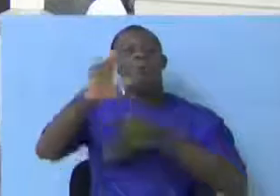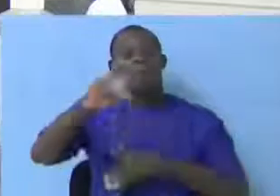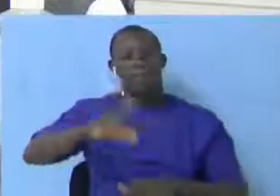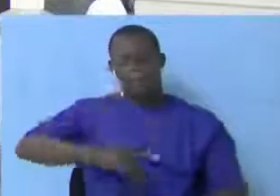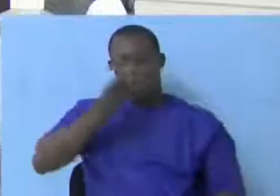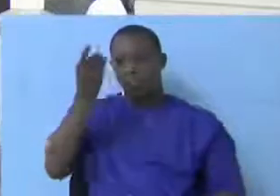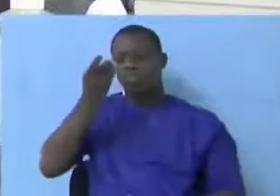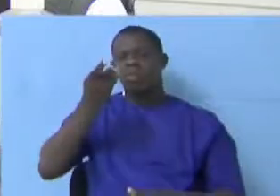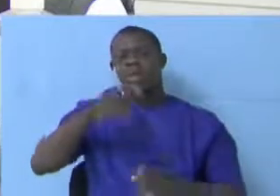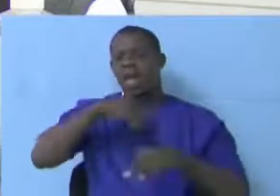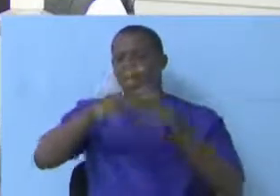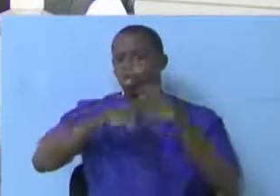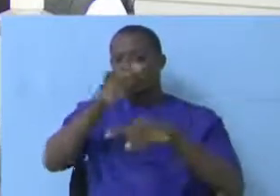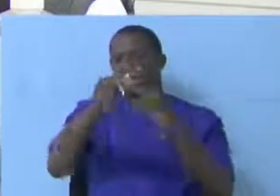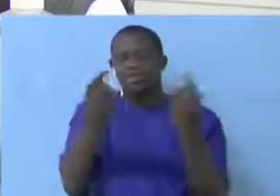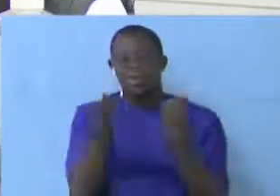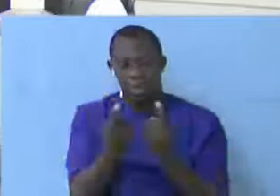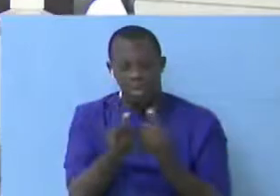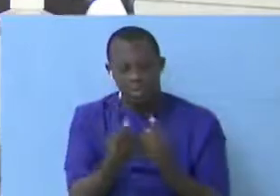saying torture. Listen to me.